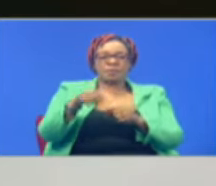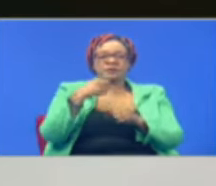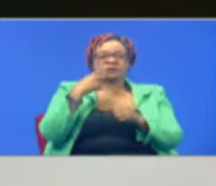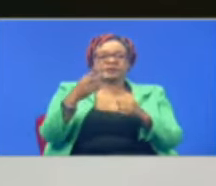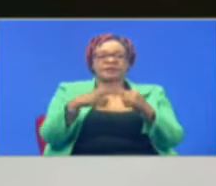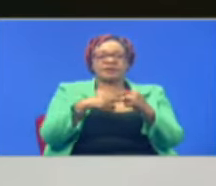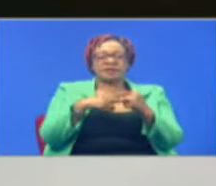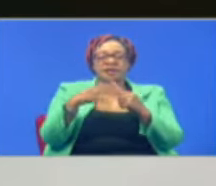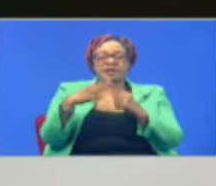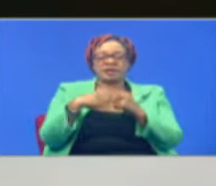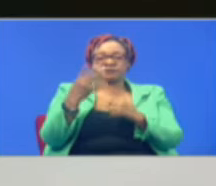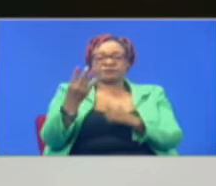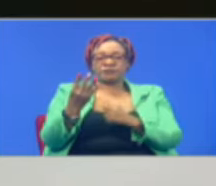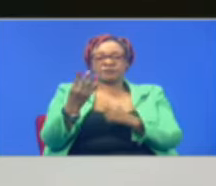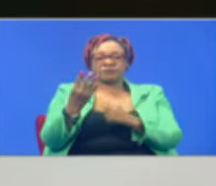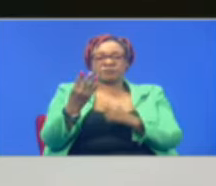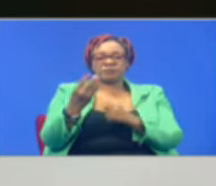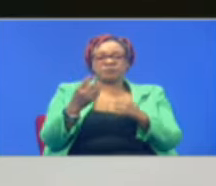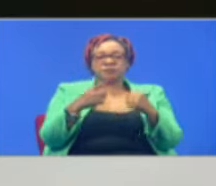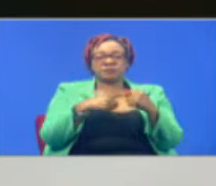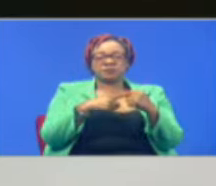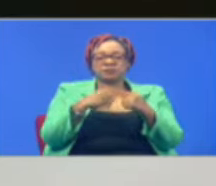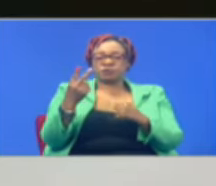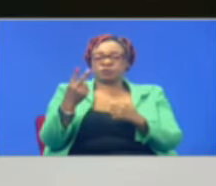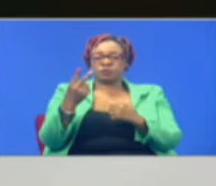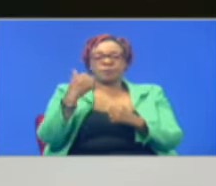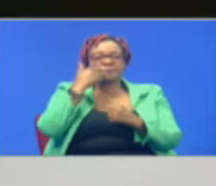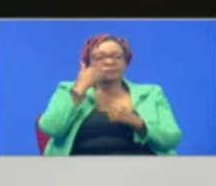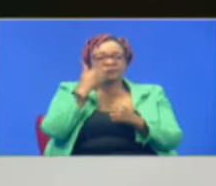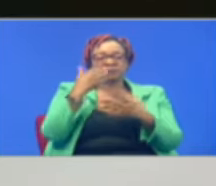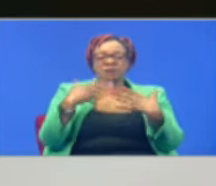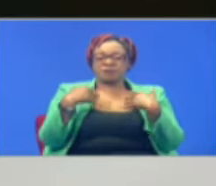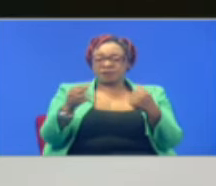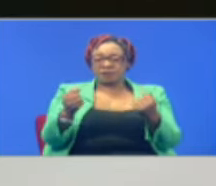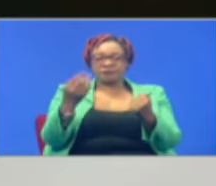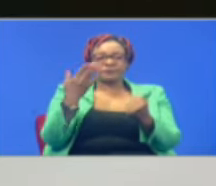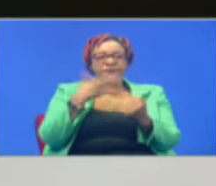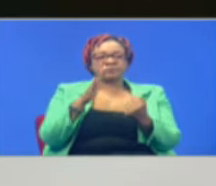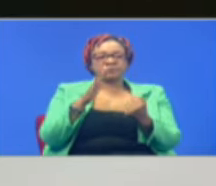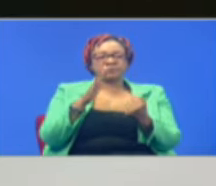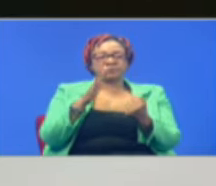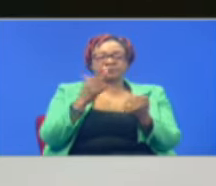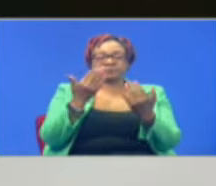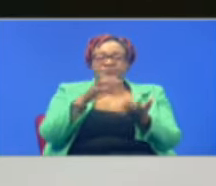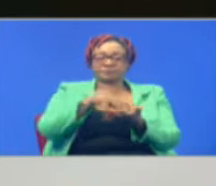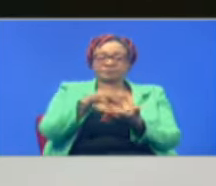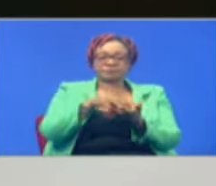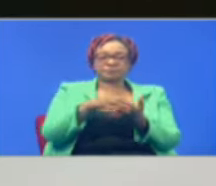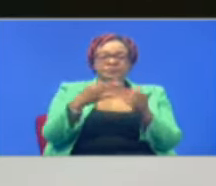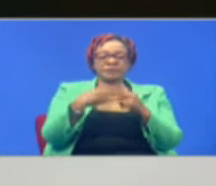1,794. Meanwhile, 62 patients have recovered, and the total recovery stands at